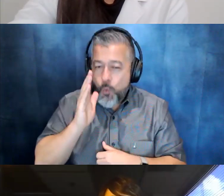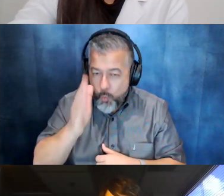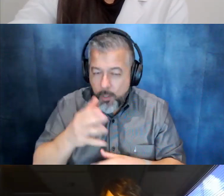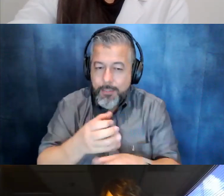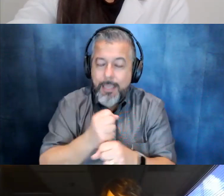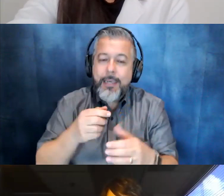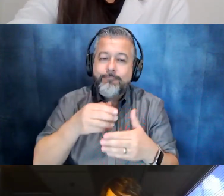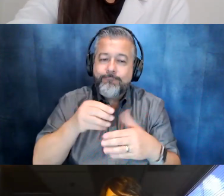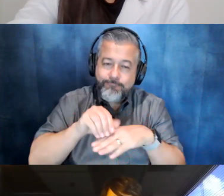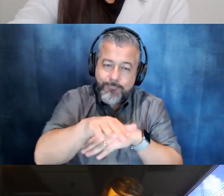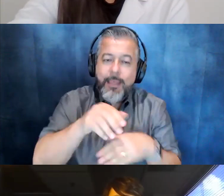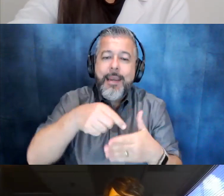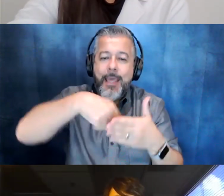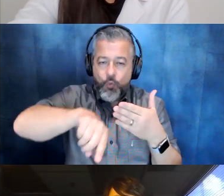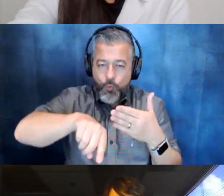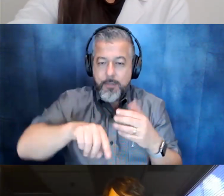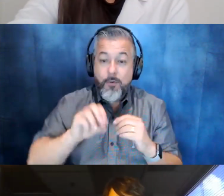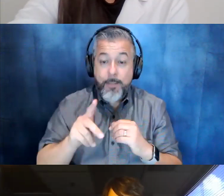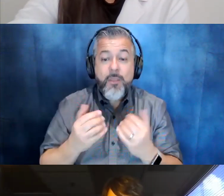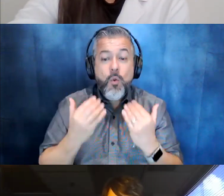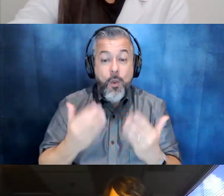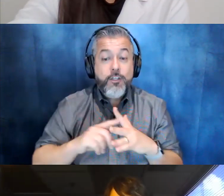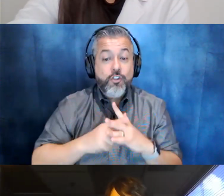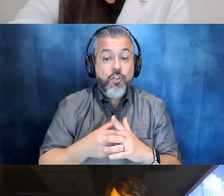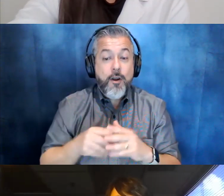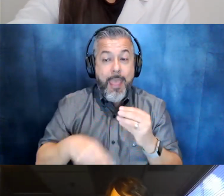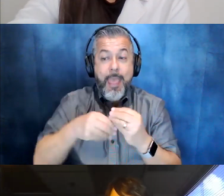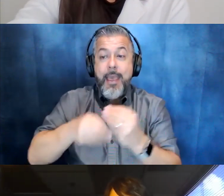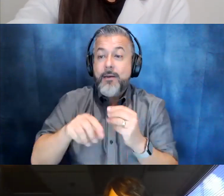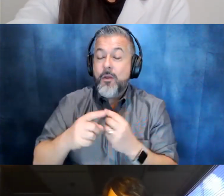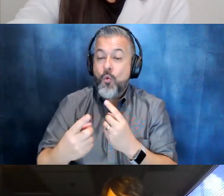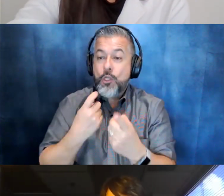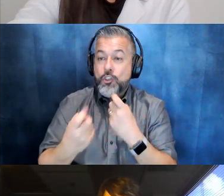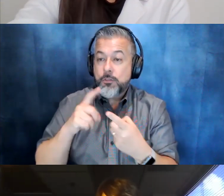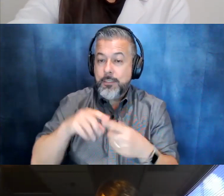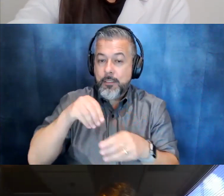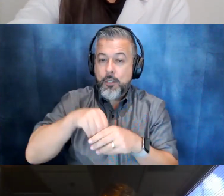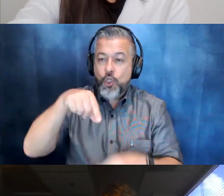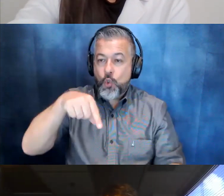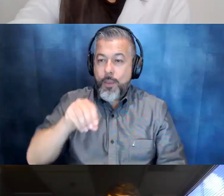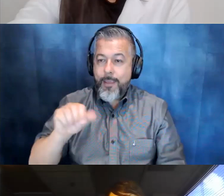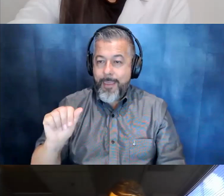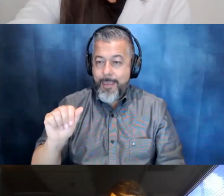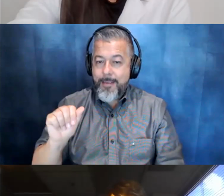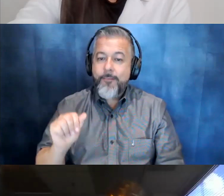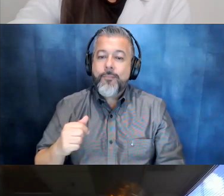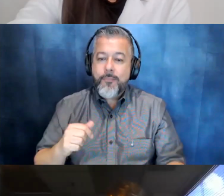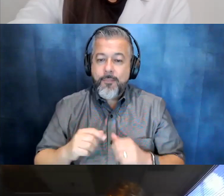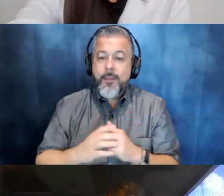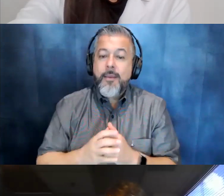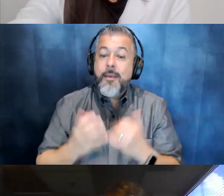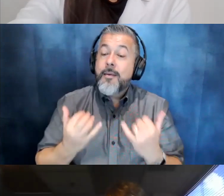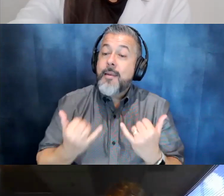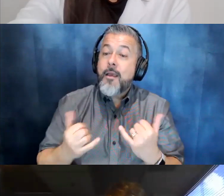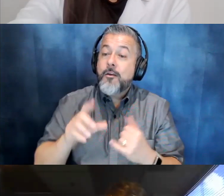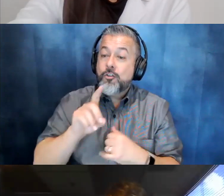please begin to add your questions to the Q&A so we can take advantage of this time. Now, Dr. Keebler, we've had a